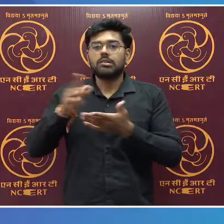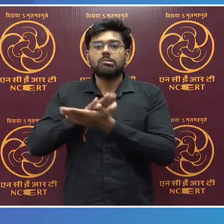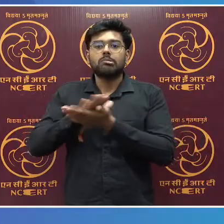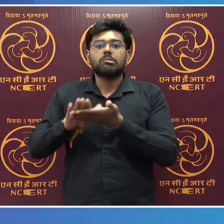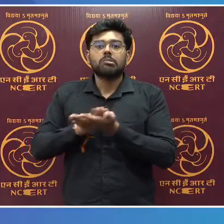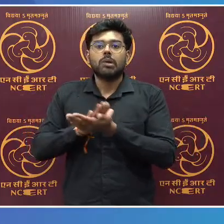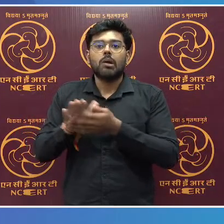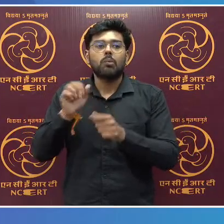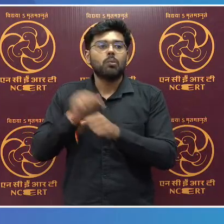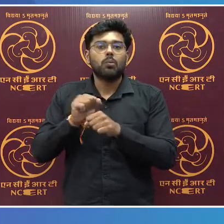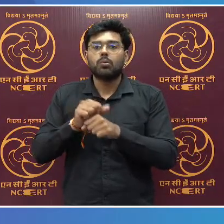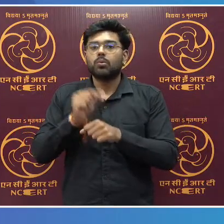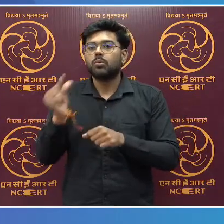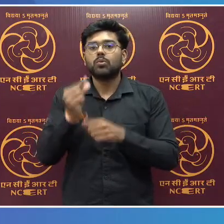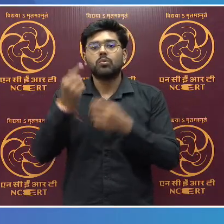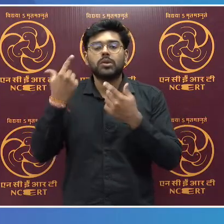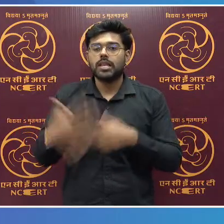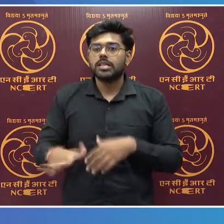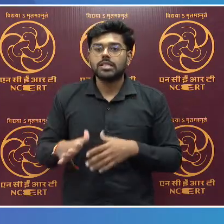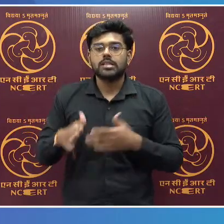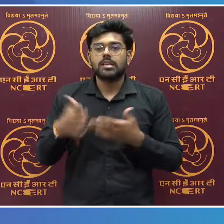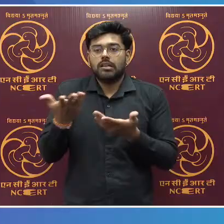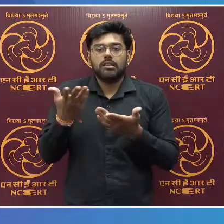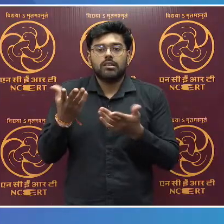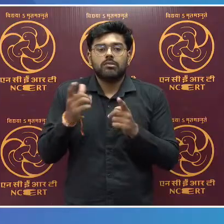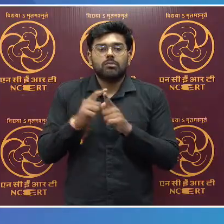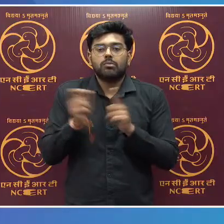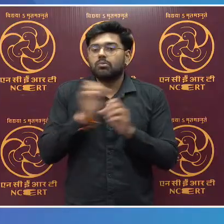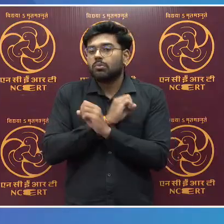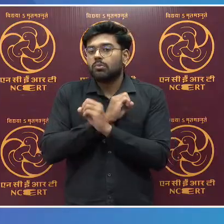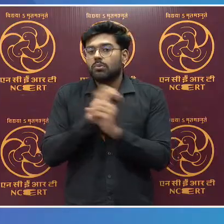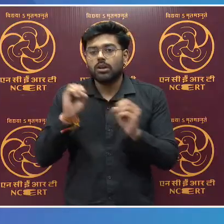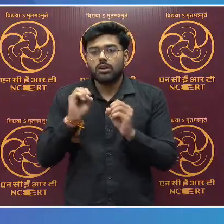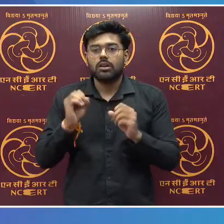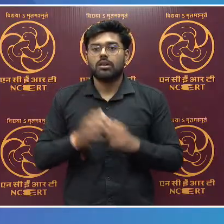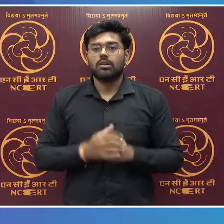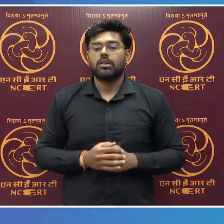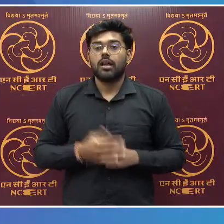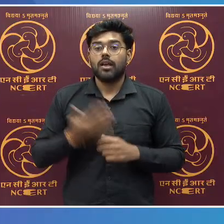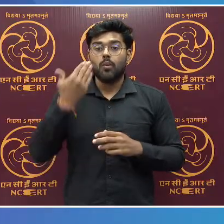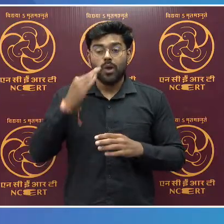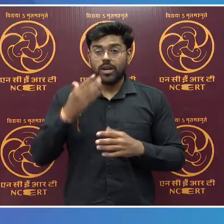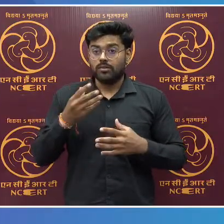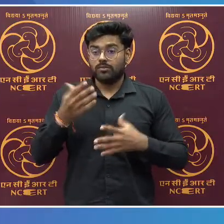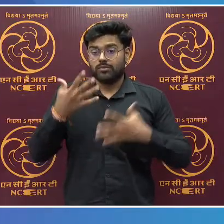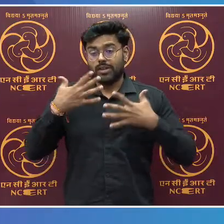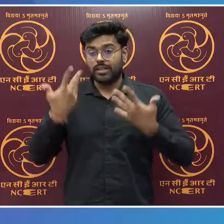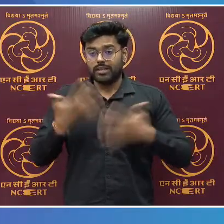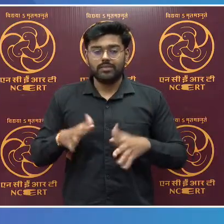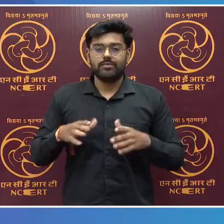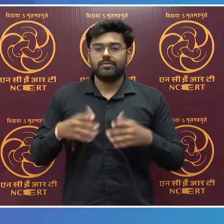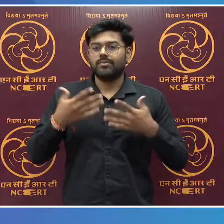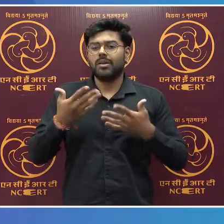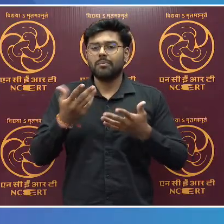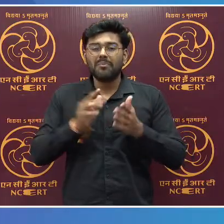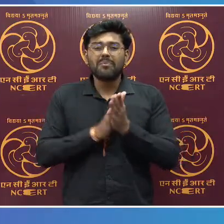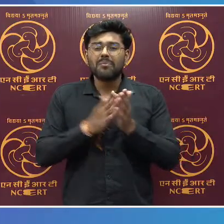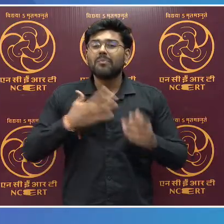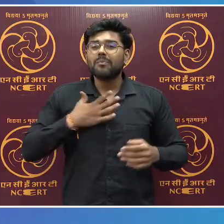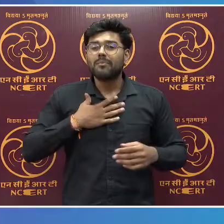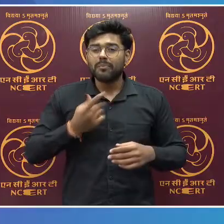completely non-reactive state. Yes? The moment they get a host, let it be a